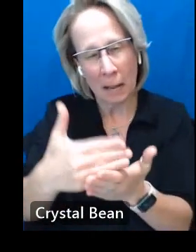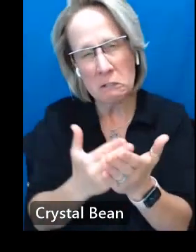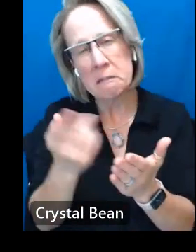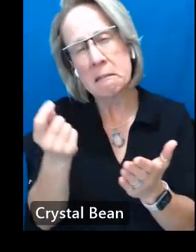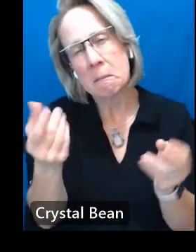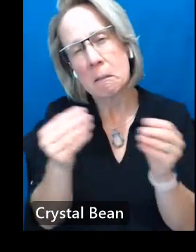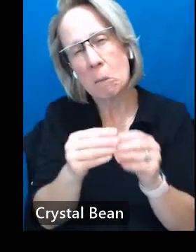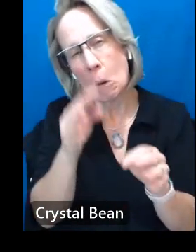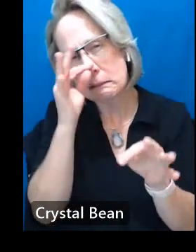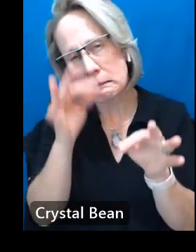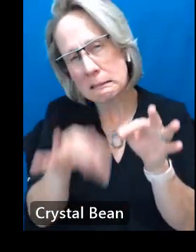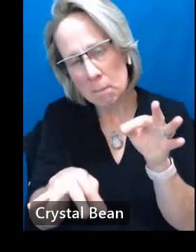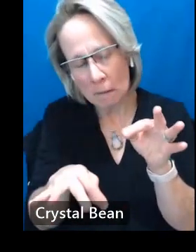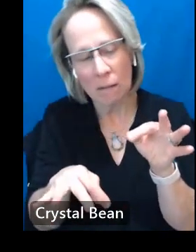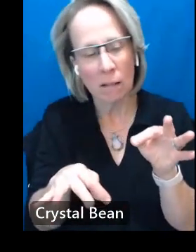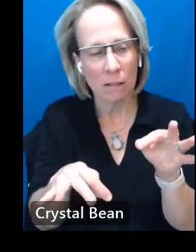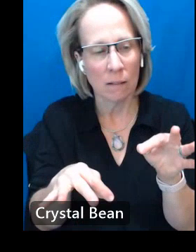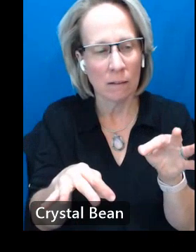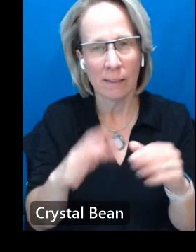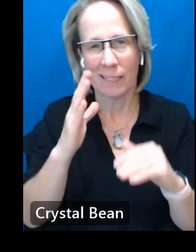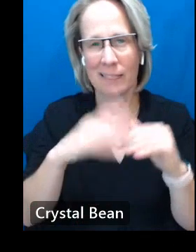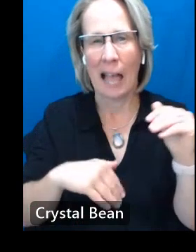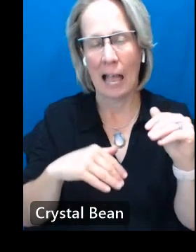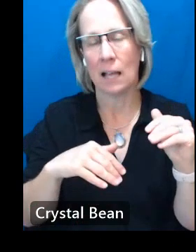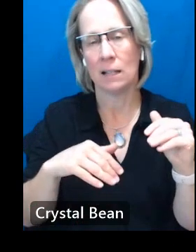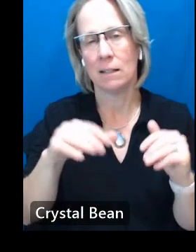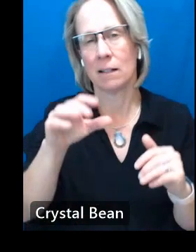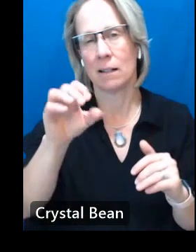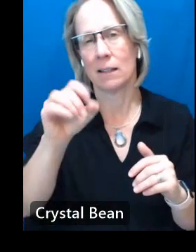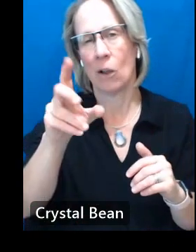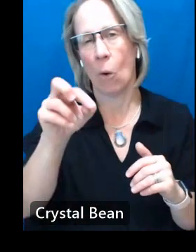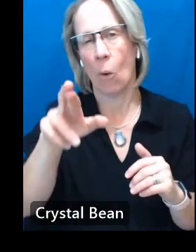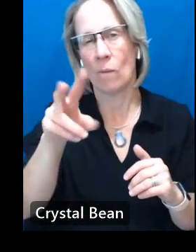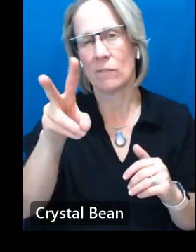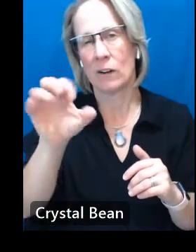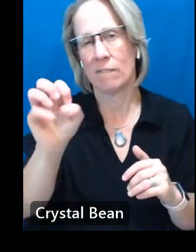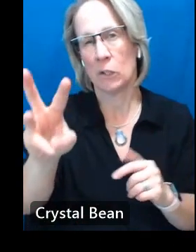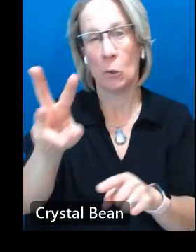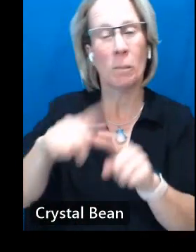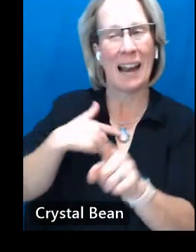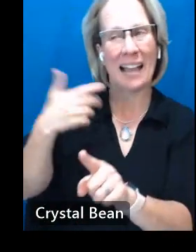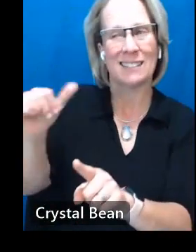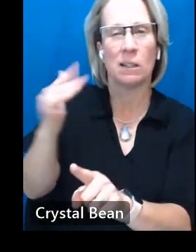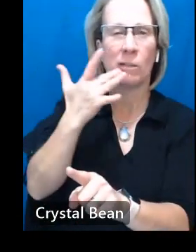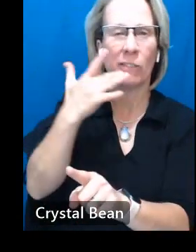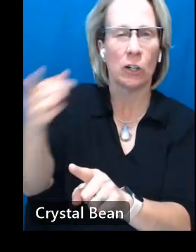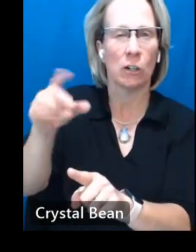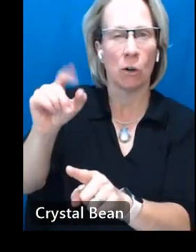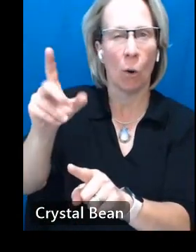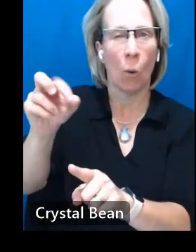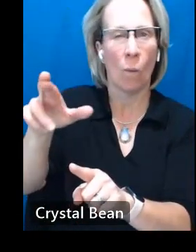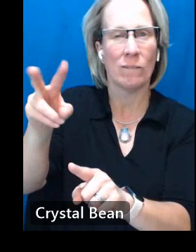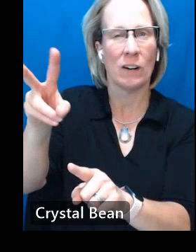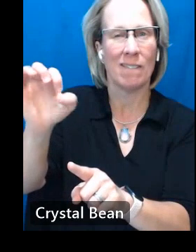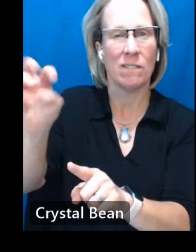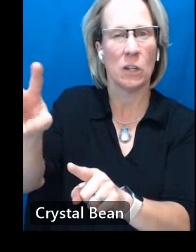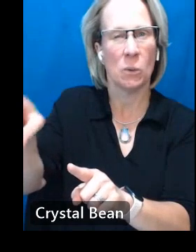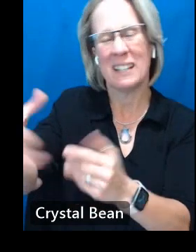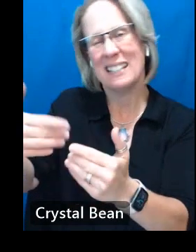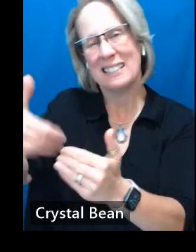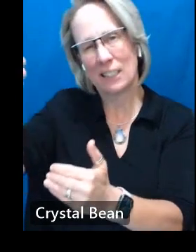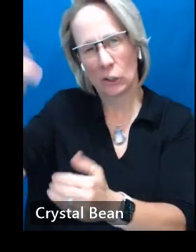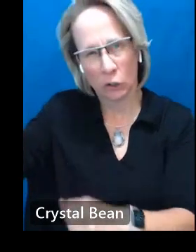enter than the budget overview report, although I still do prefer the overview report because I just think it's easier to work with.